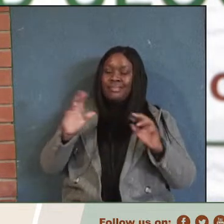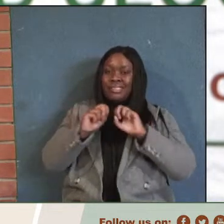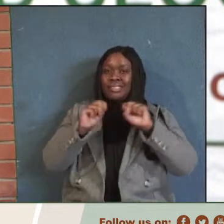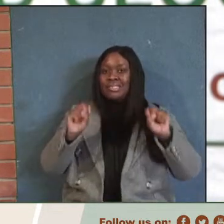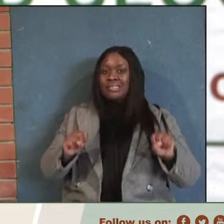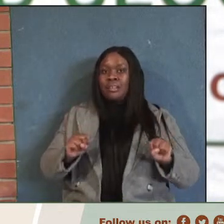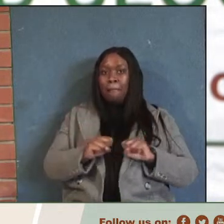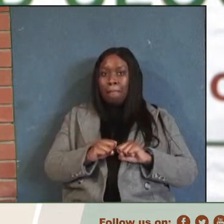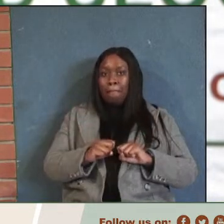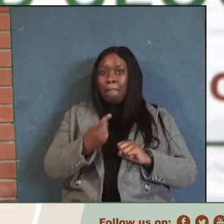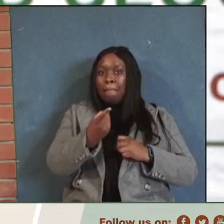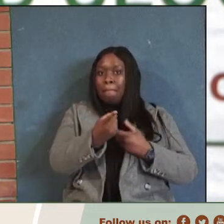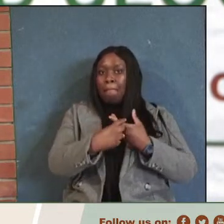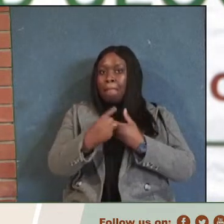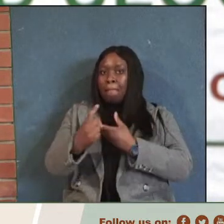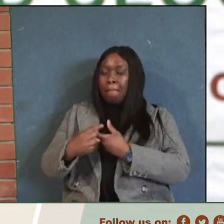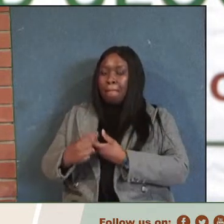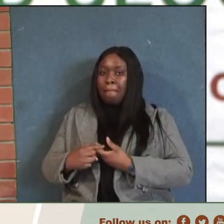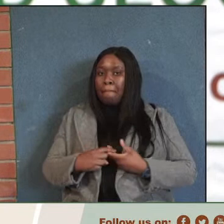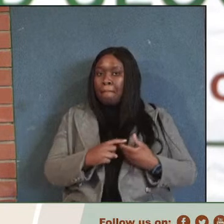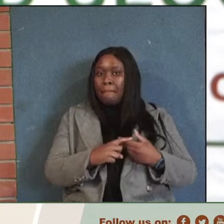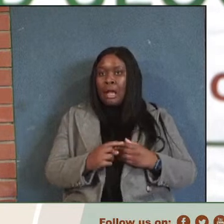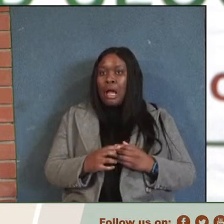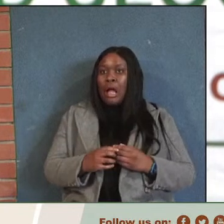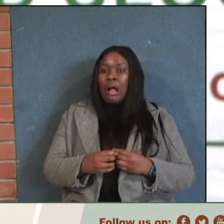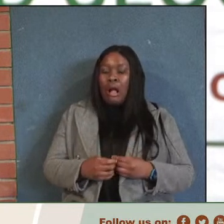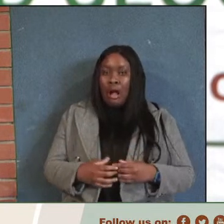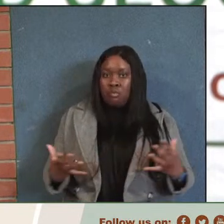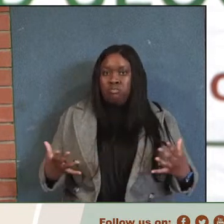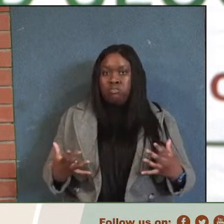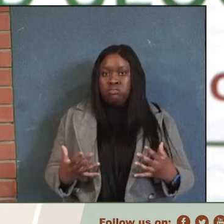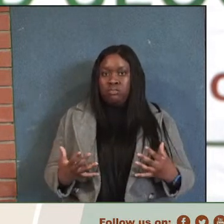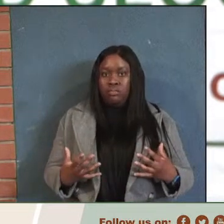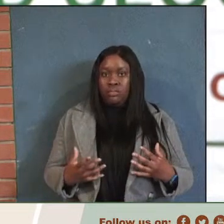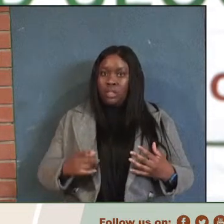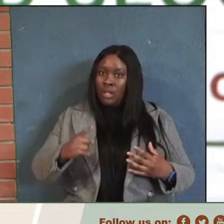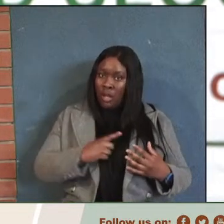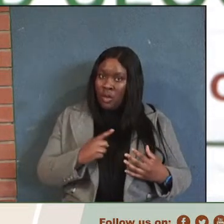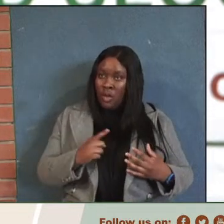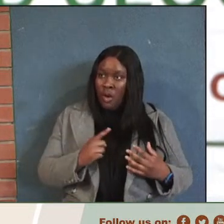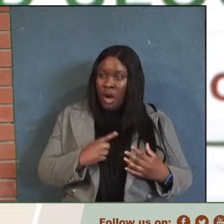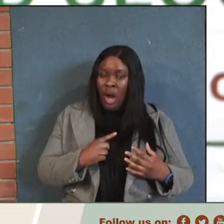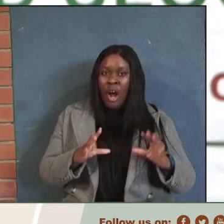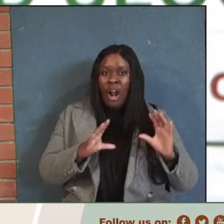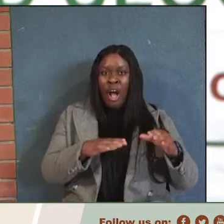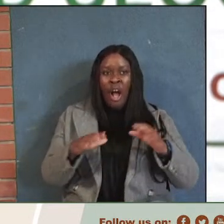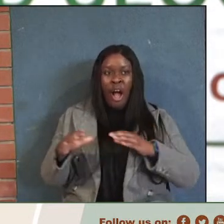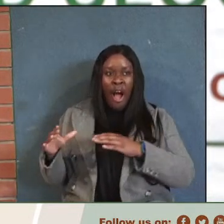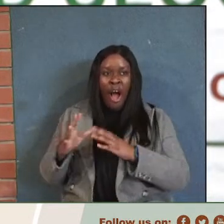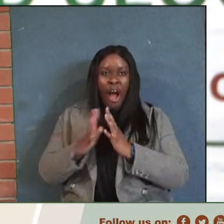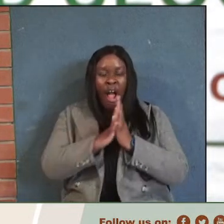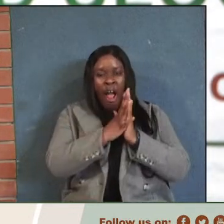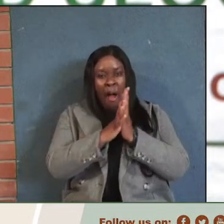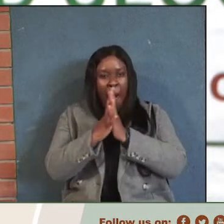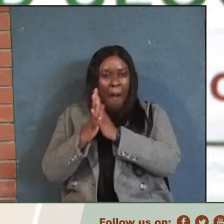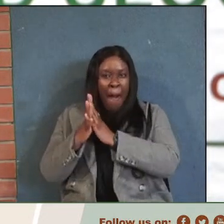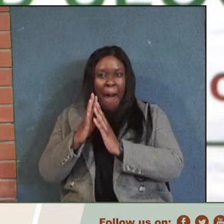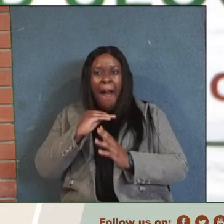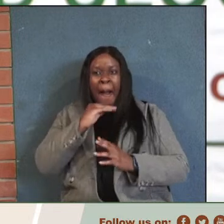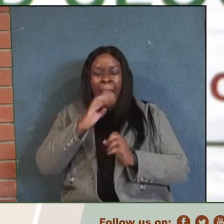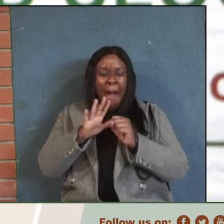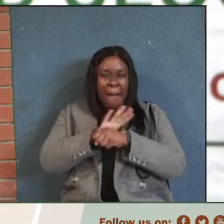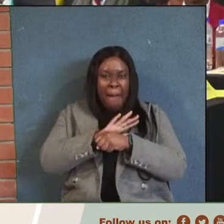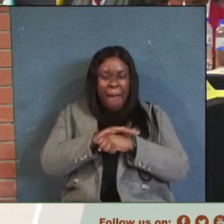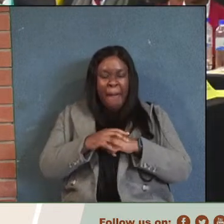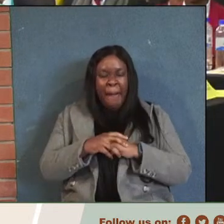learners, an over-limited amount of learners, which is contributing to overcrowding in classes. Ladies and gentlemen, distinguished guests,